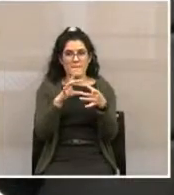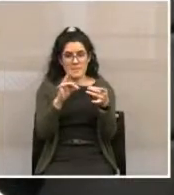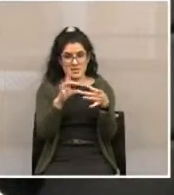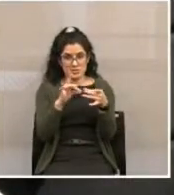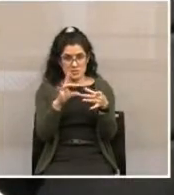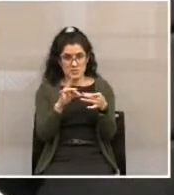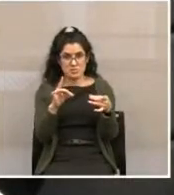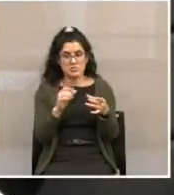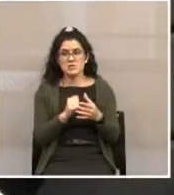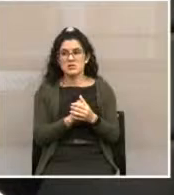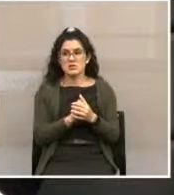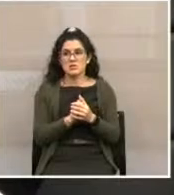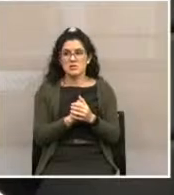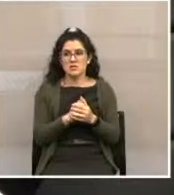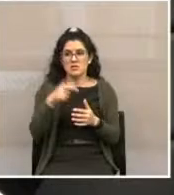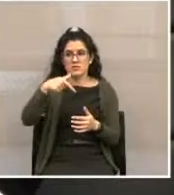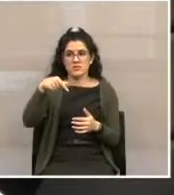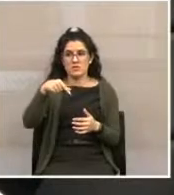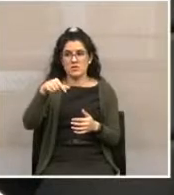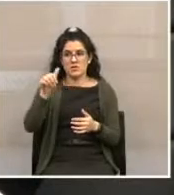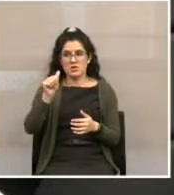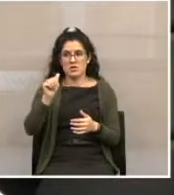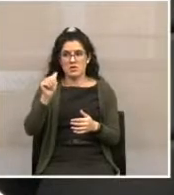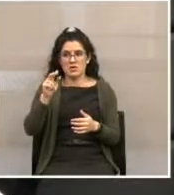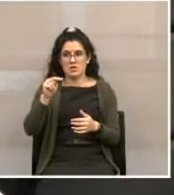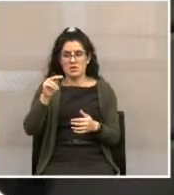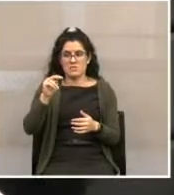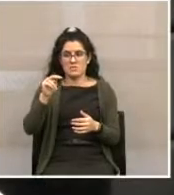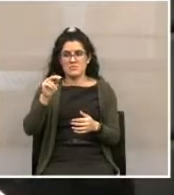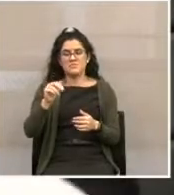example, but in Colombia's social media